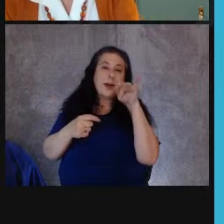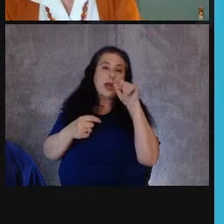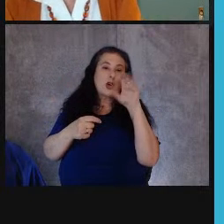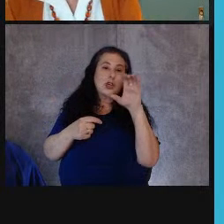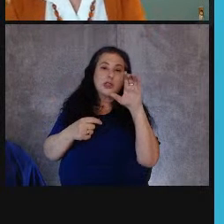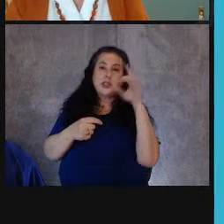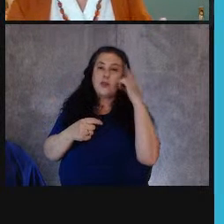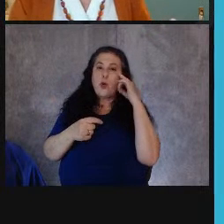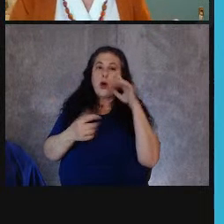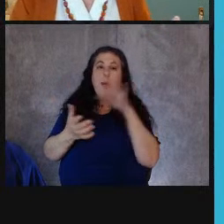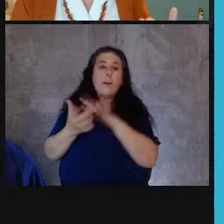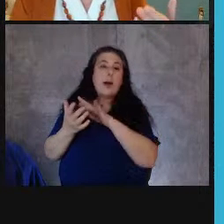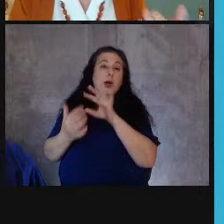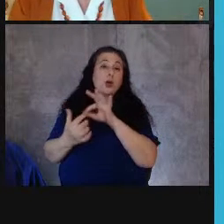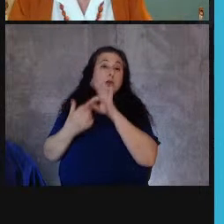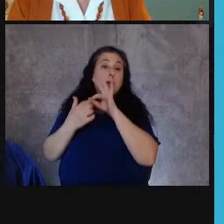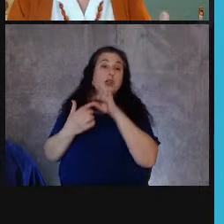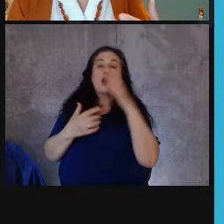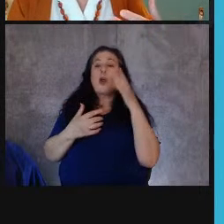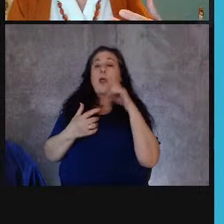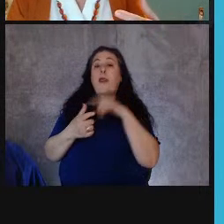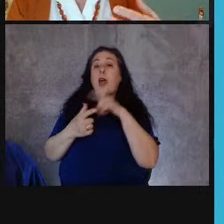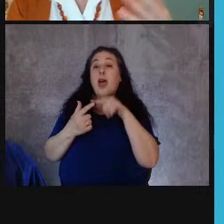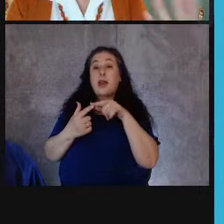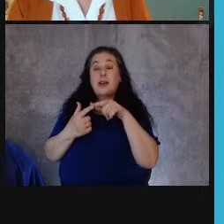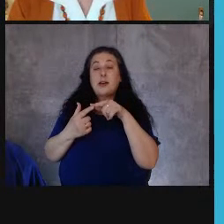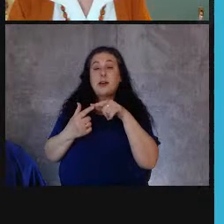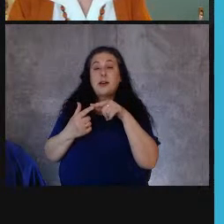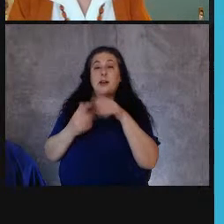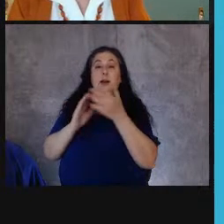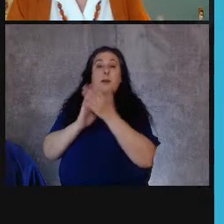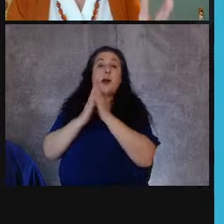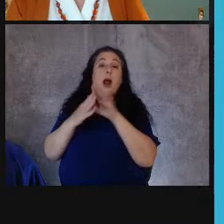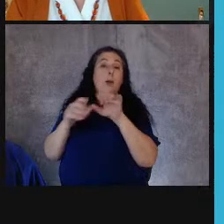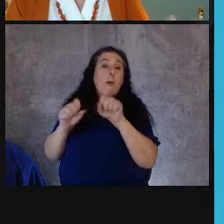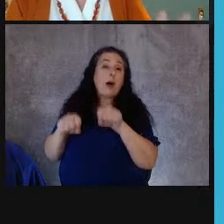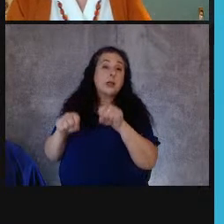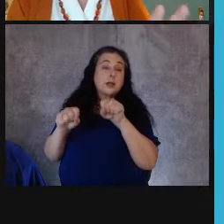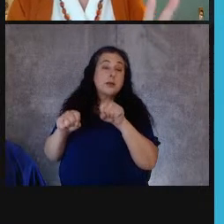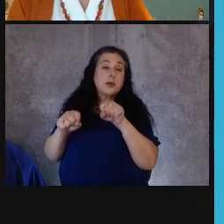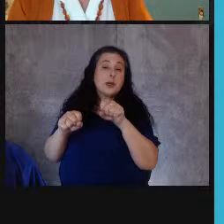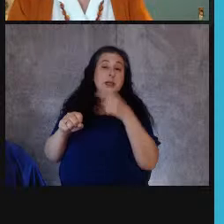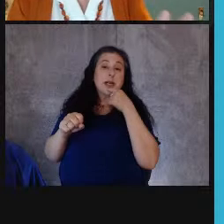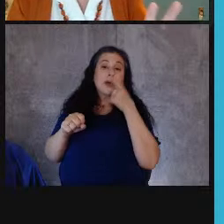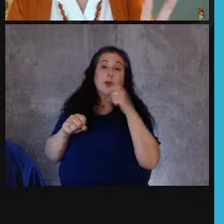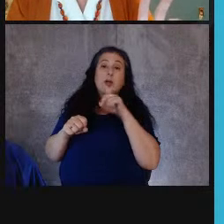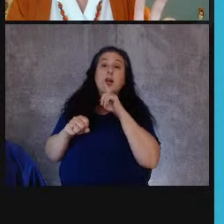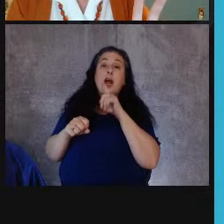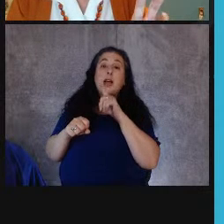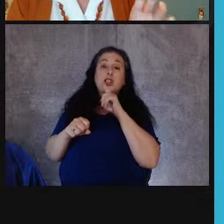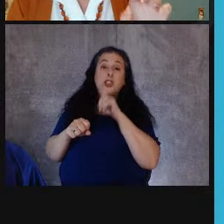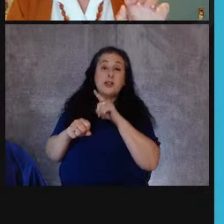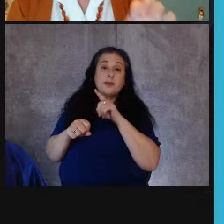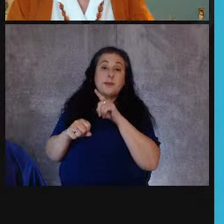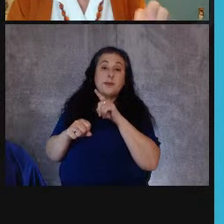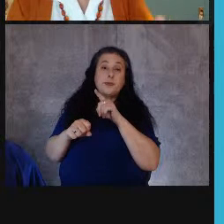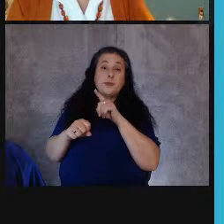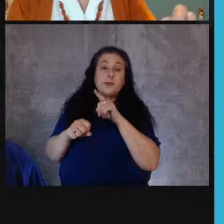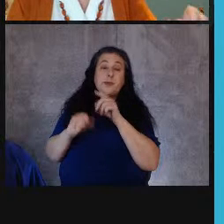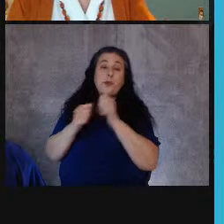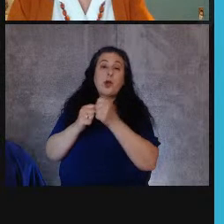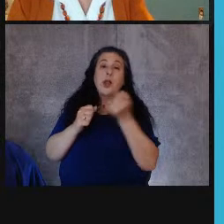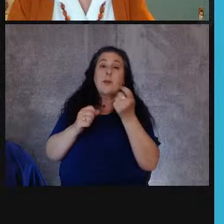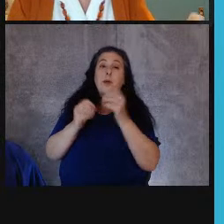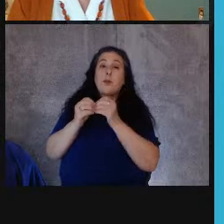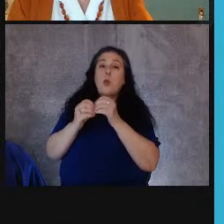medical specialty, because then it became possible to say, we can actually, with a little bit